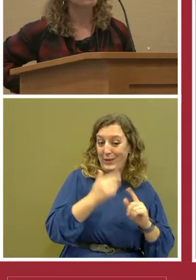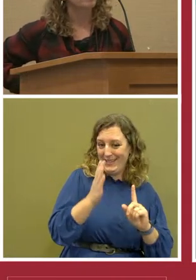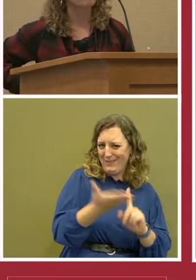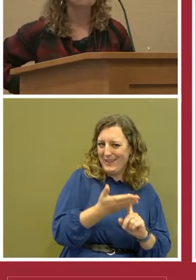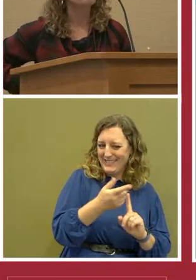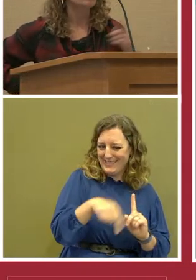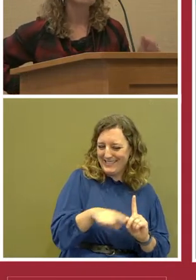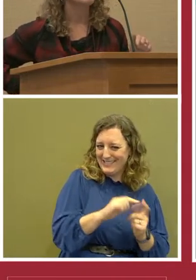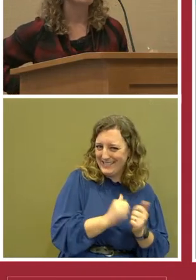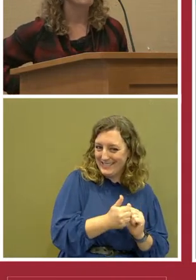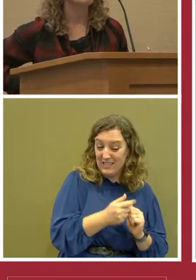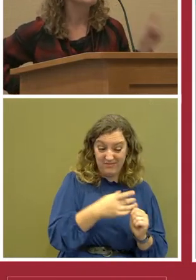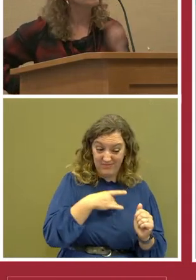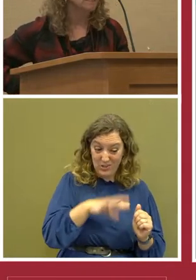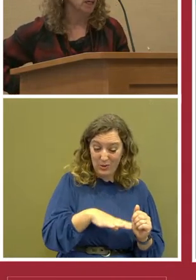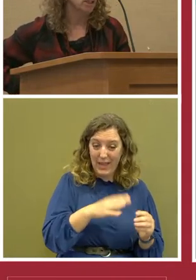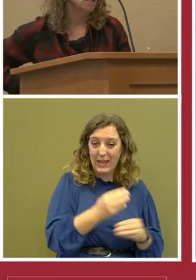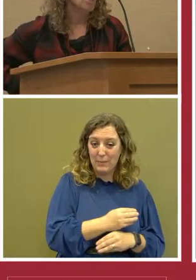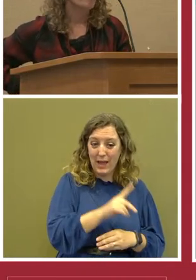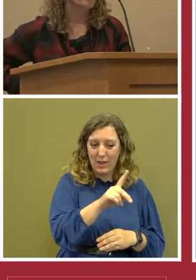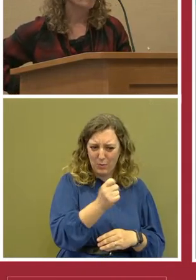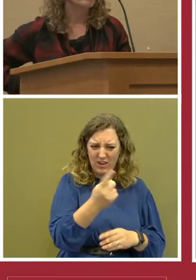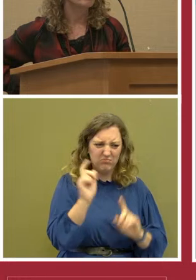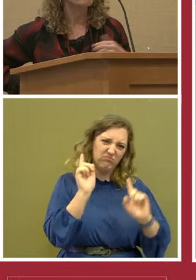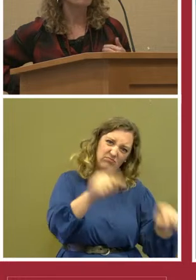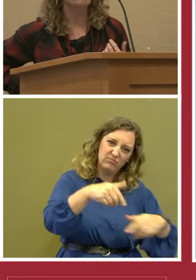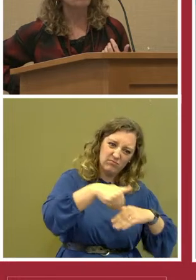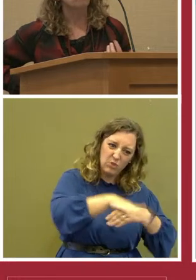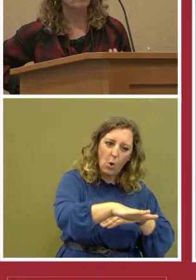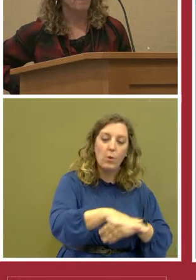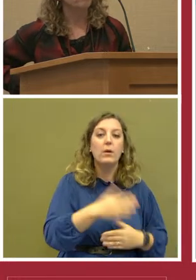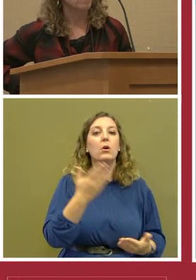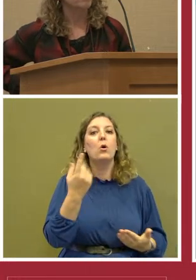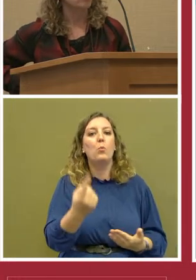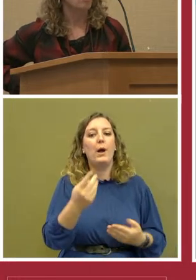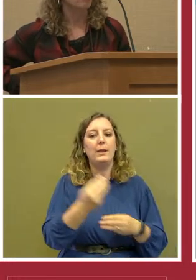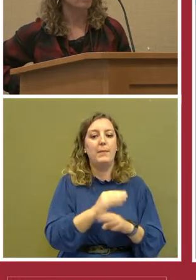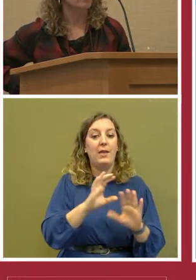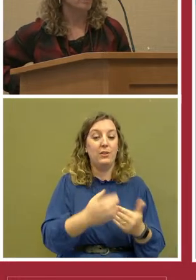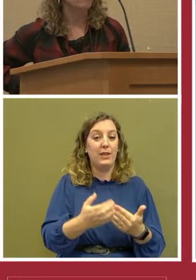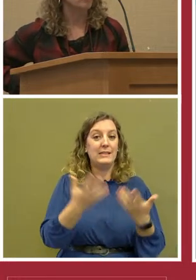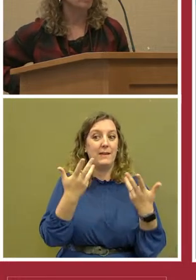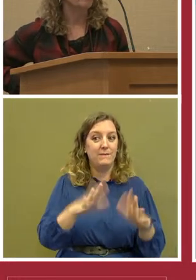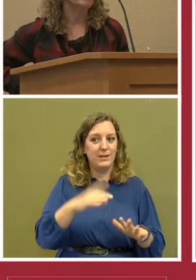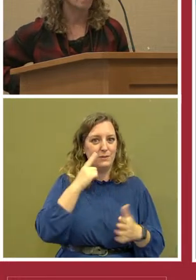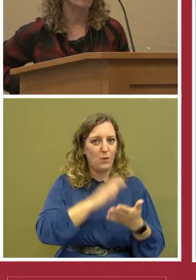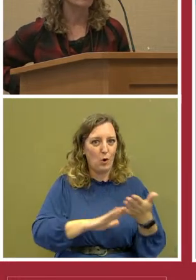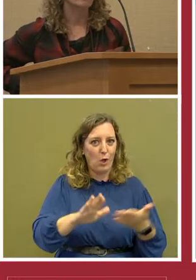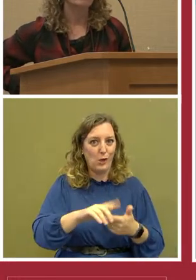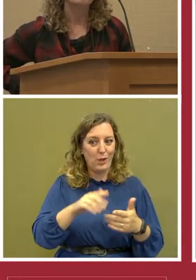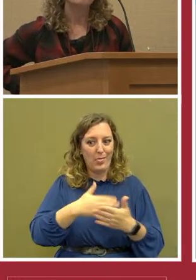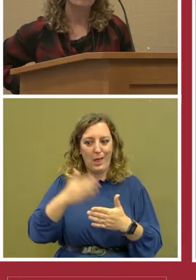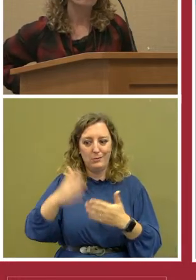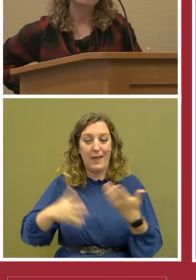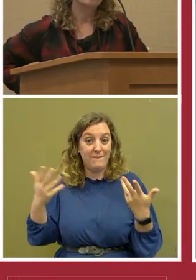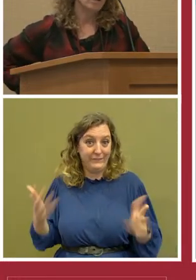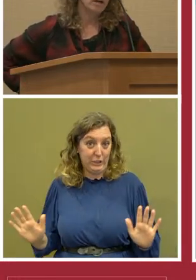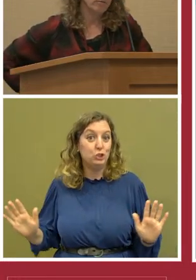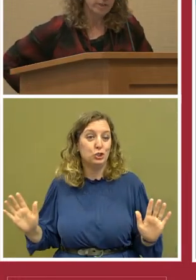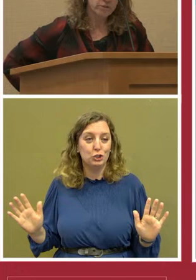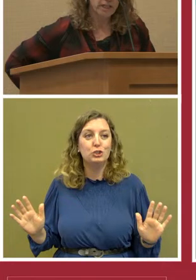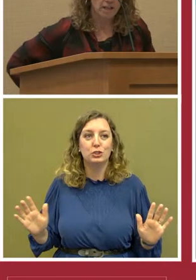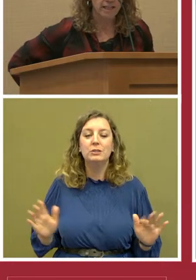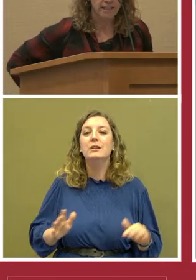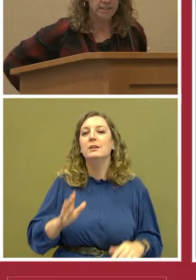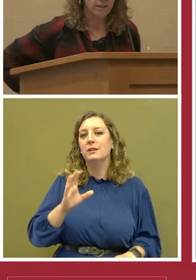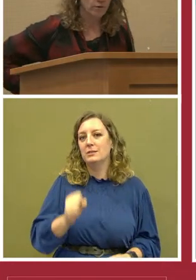kids is we say, if you don't like math, get in there, because this could be your one math class for college, and then you could be done. So